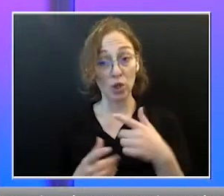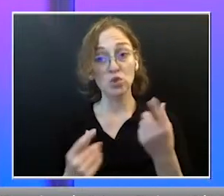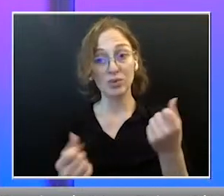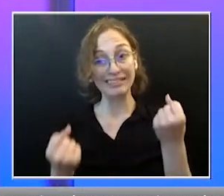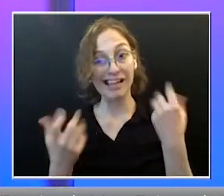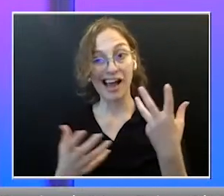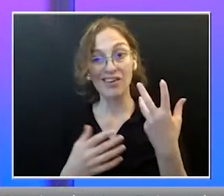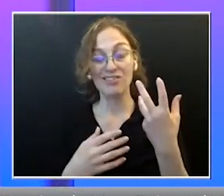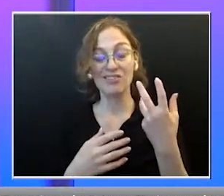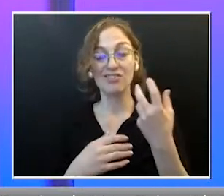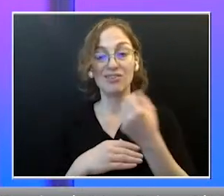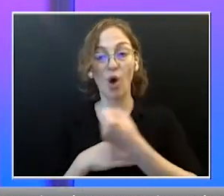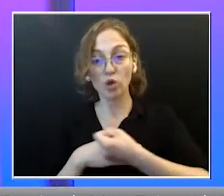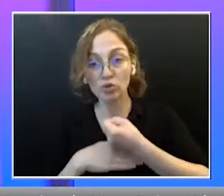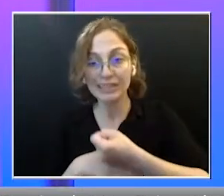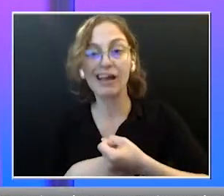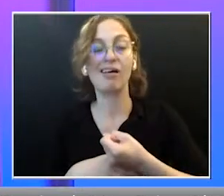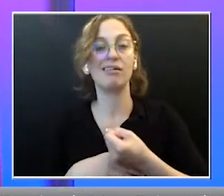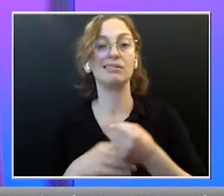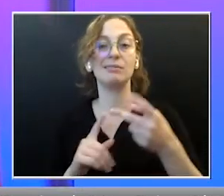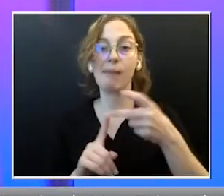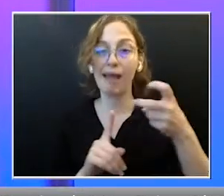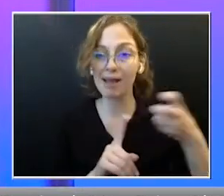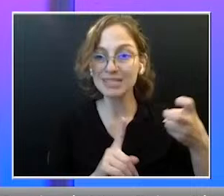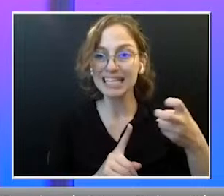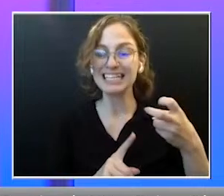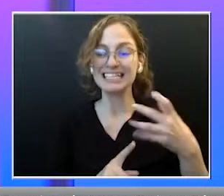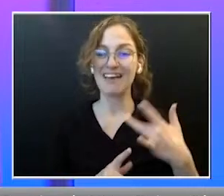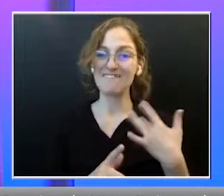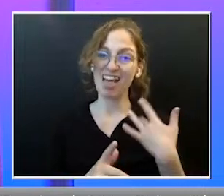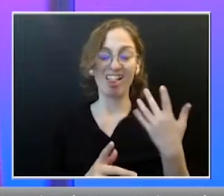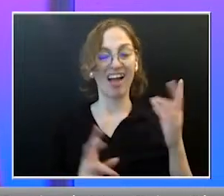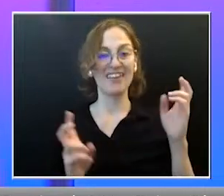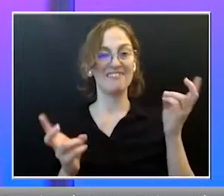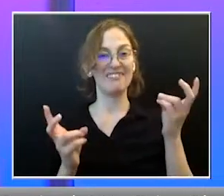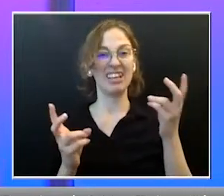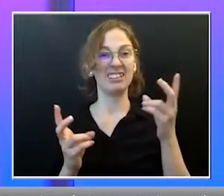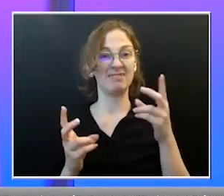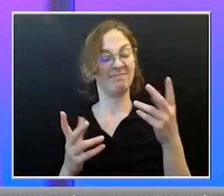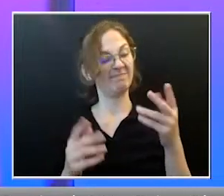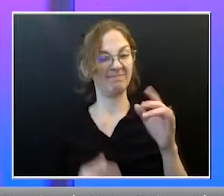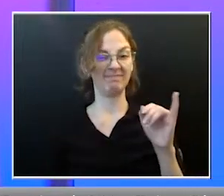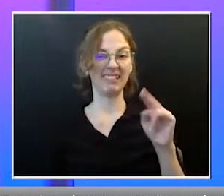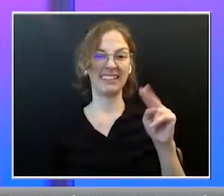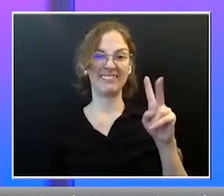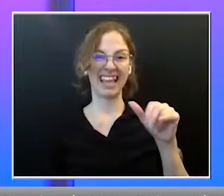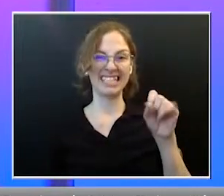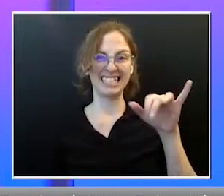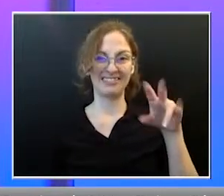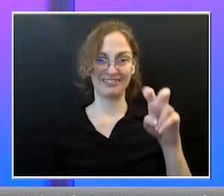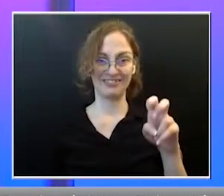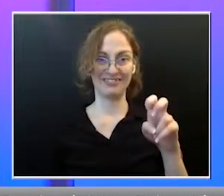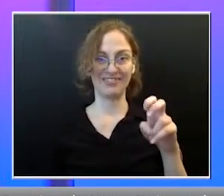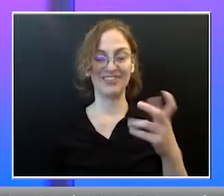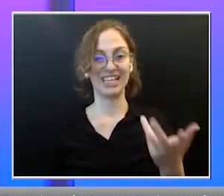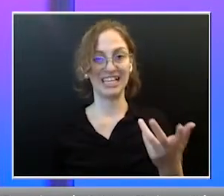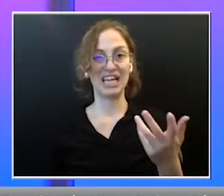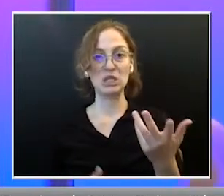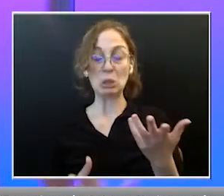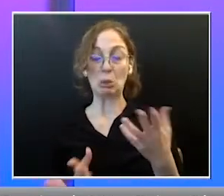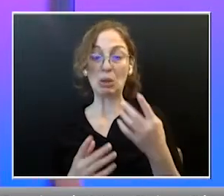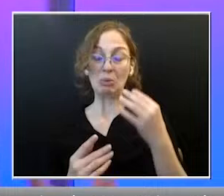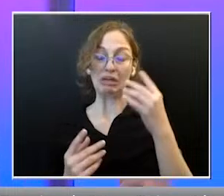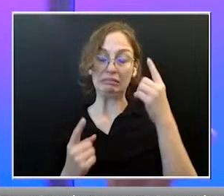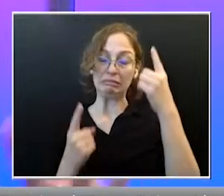are invasive office procedure type things. And so we just had a conversation of, maybe we consider a hysterectomy. And